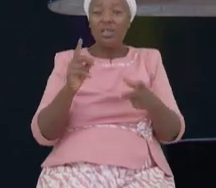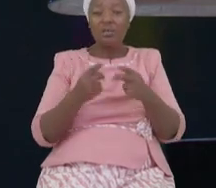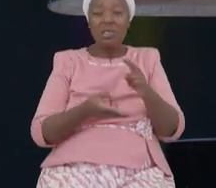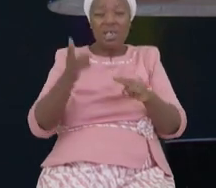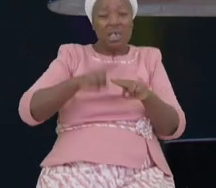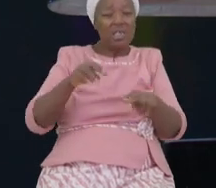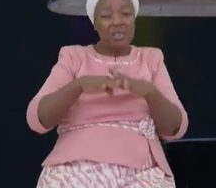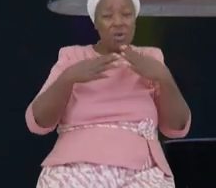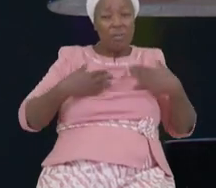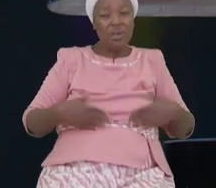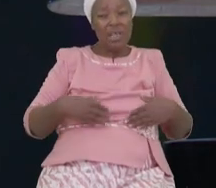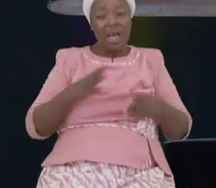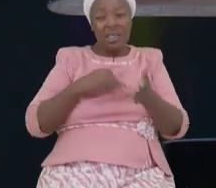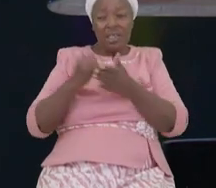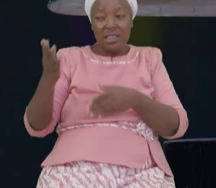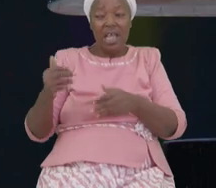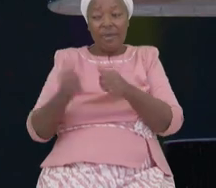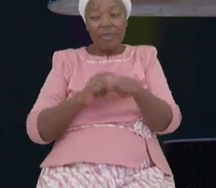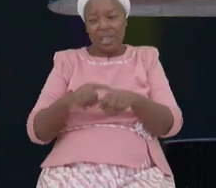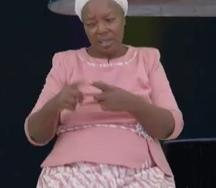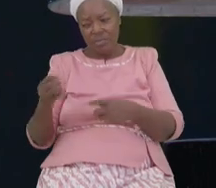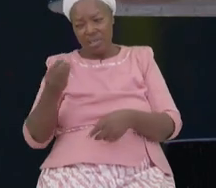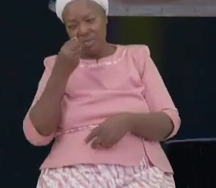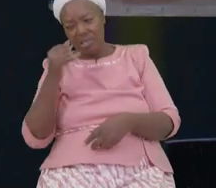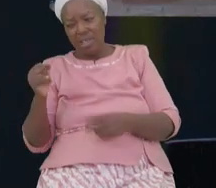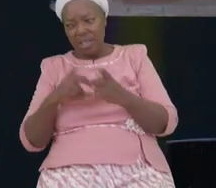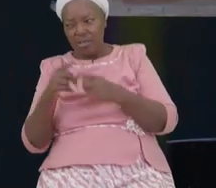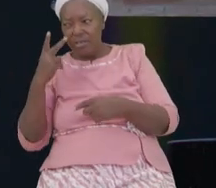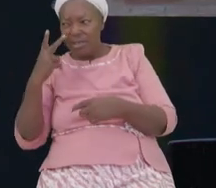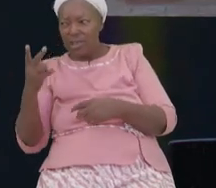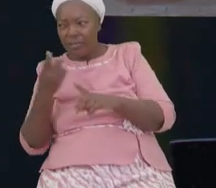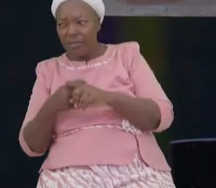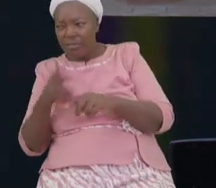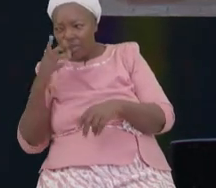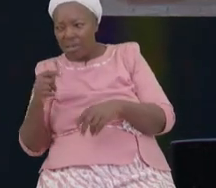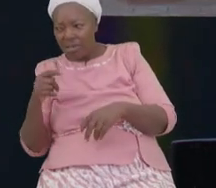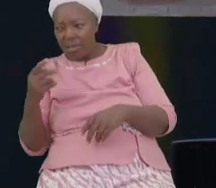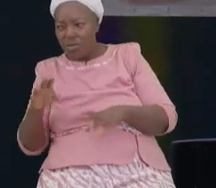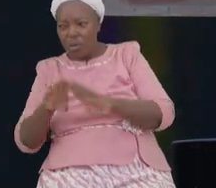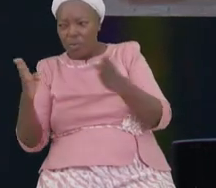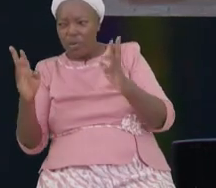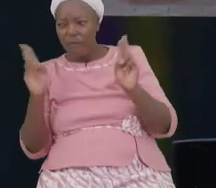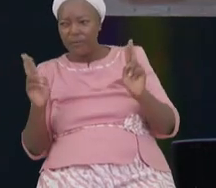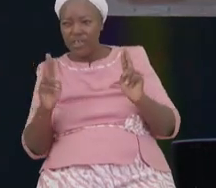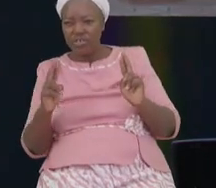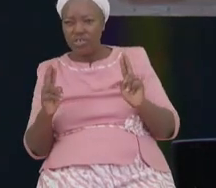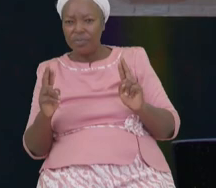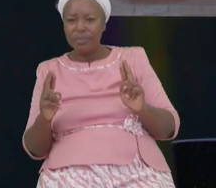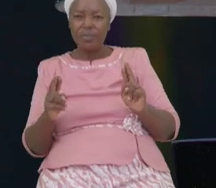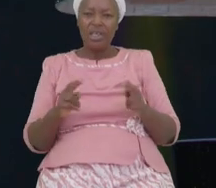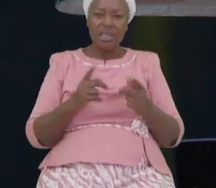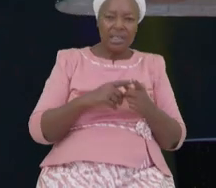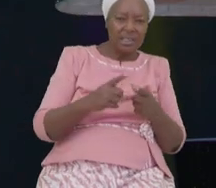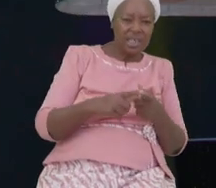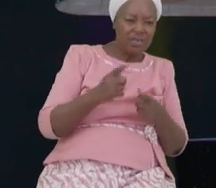you're eating. And you're looking through the glass of, where you put all that. And you have to squeeze yourself